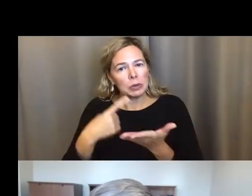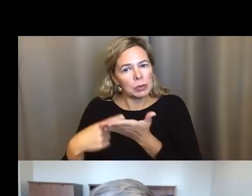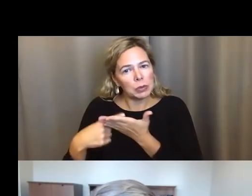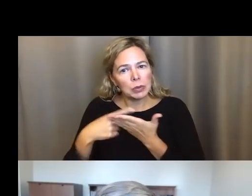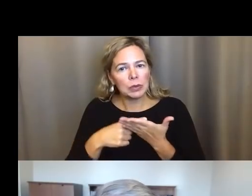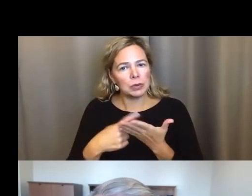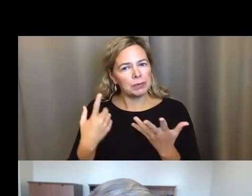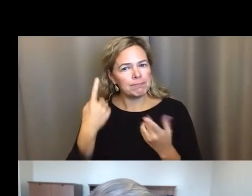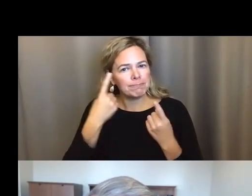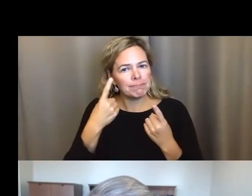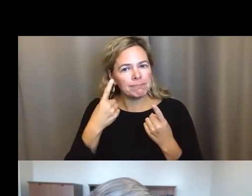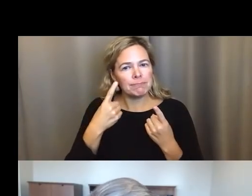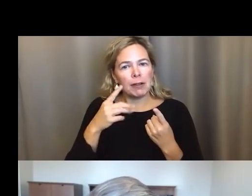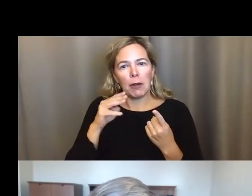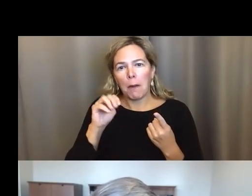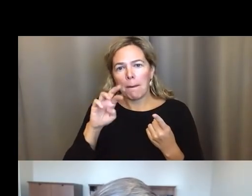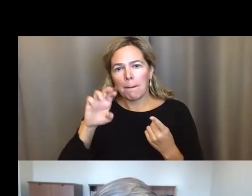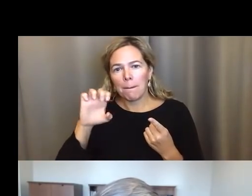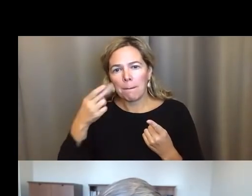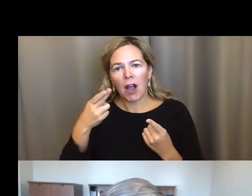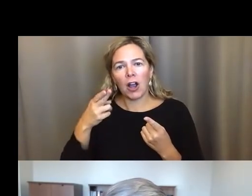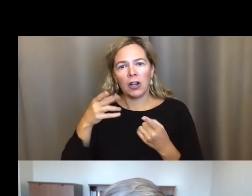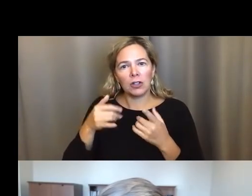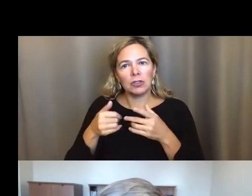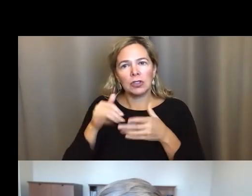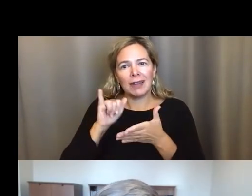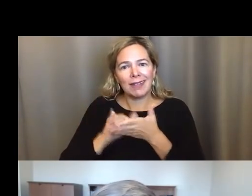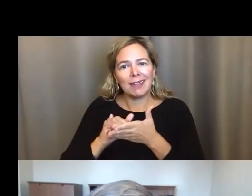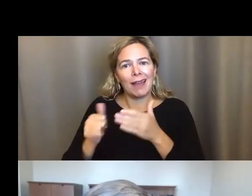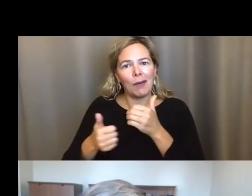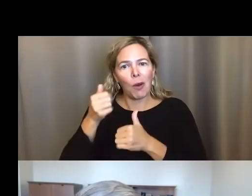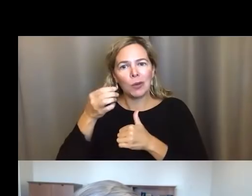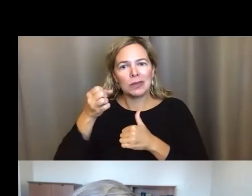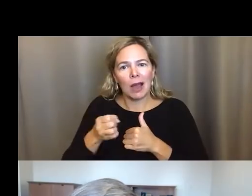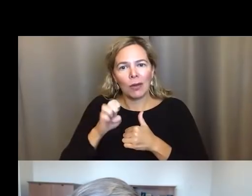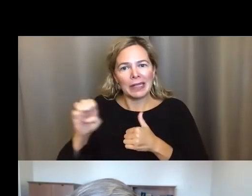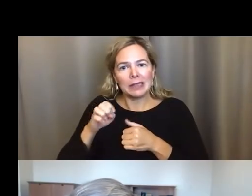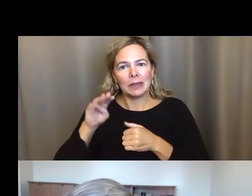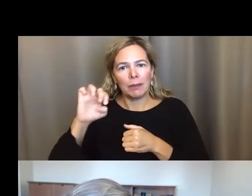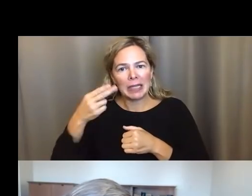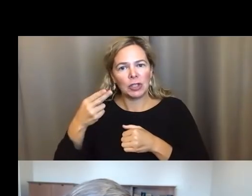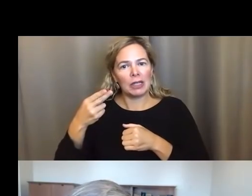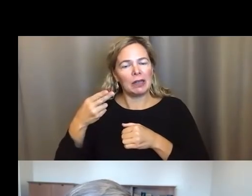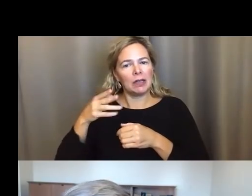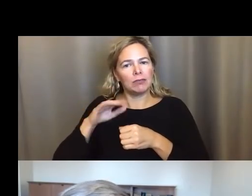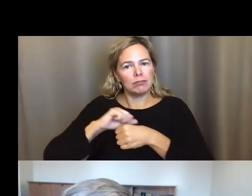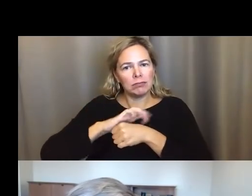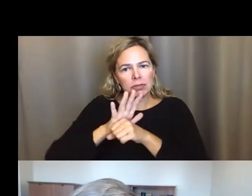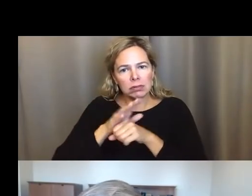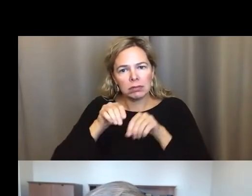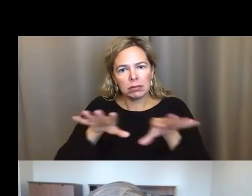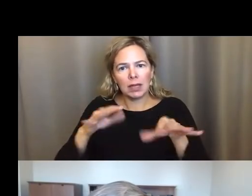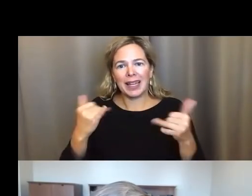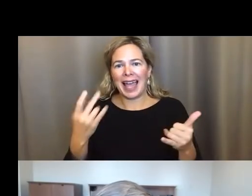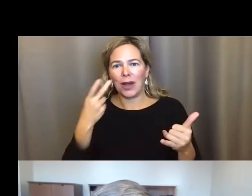pandemic was mostly a southeastern Michigan, and what we're seeing now is mostly across, broadly across the